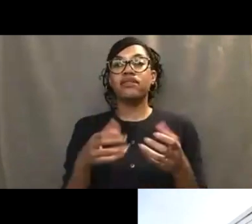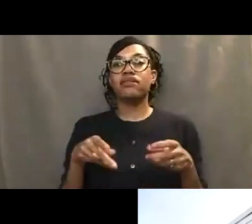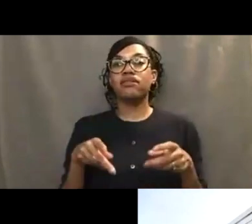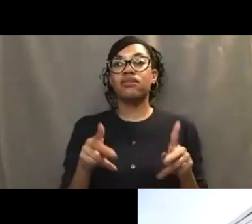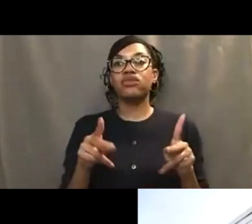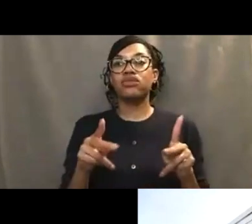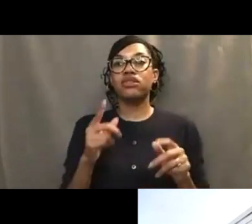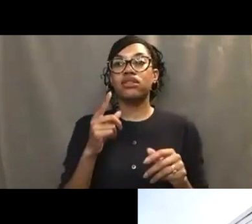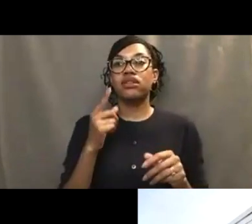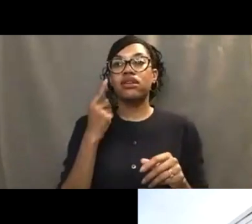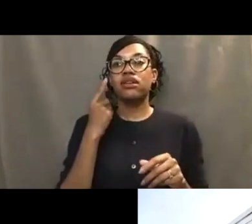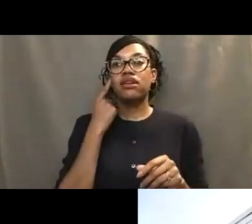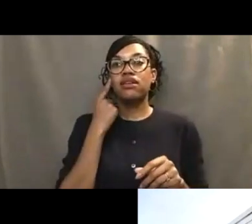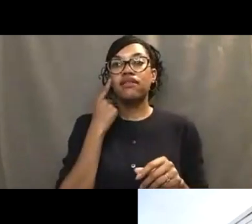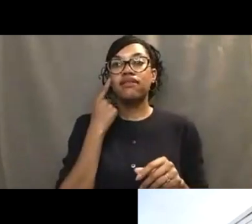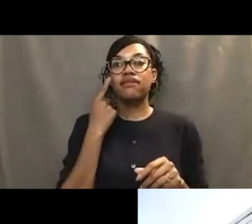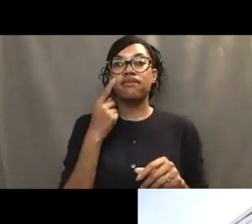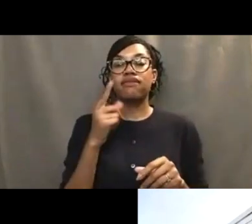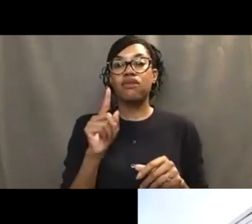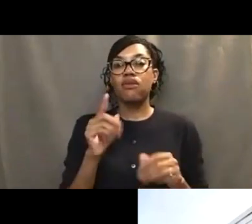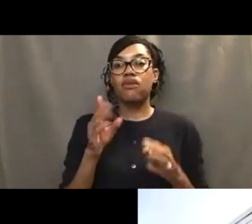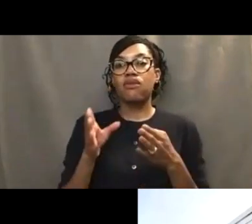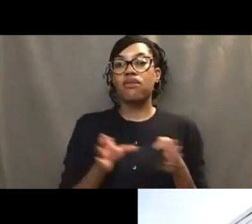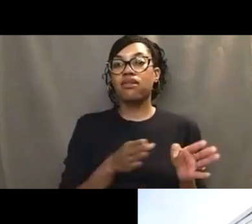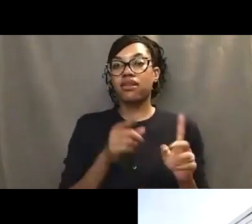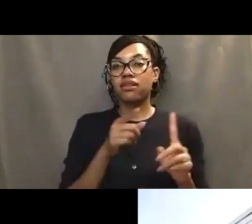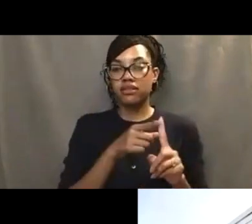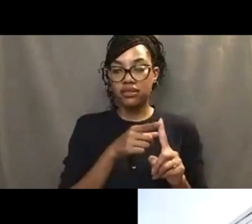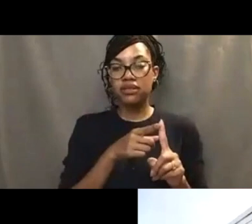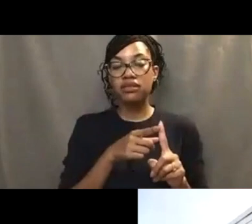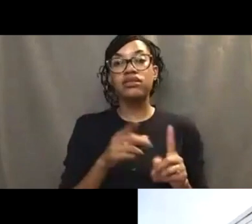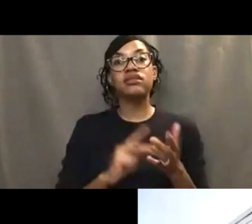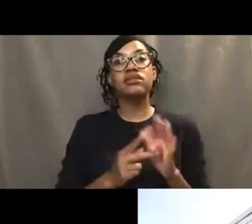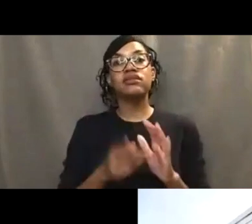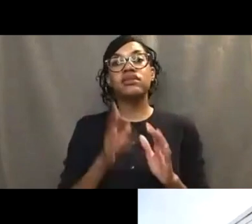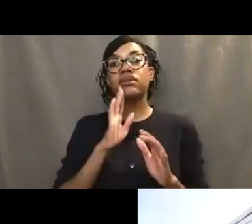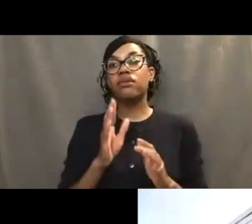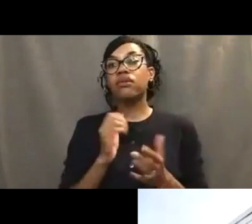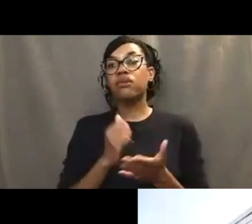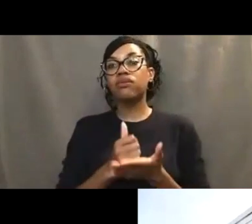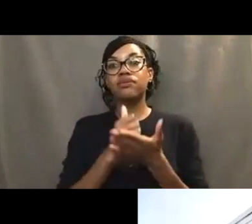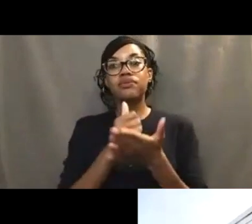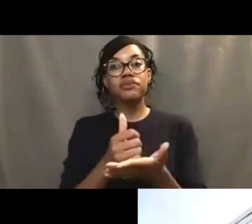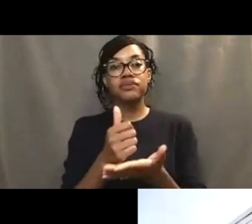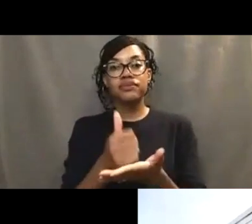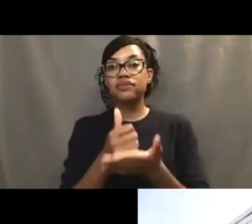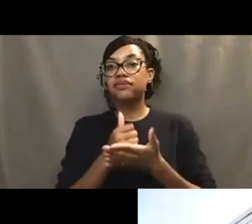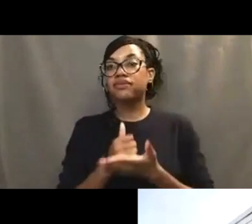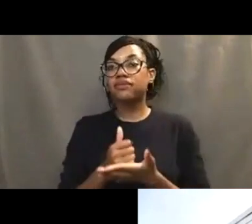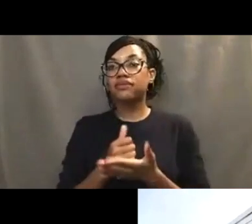we're going to work with you on the steps of how to do that at your building and in other areas.